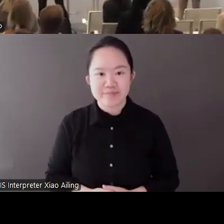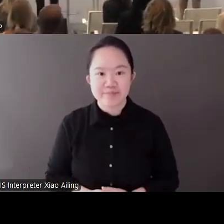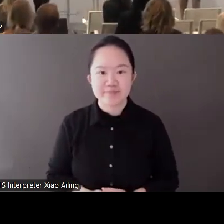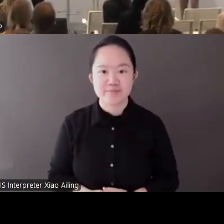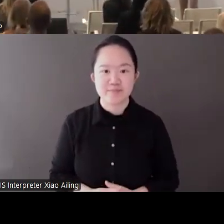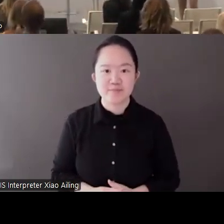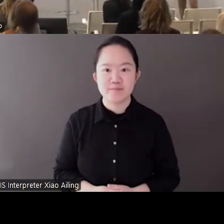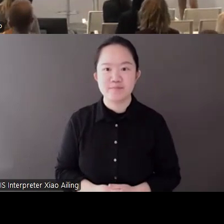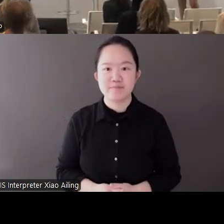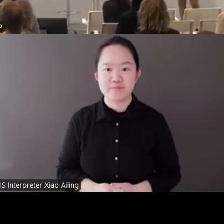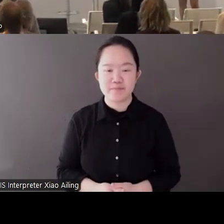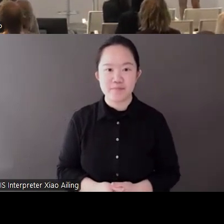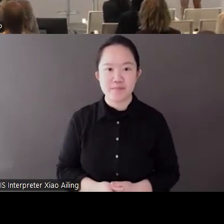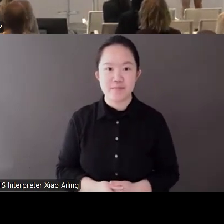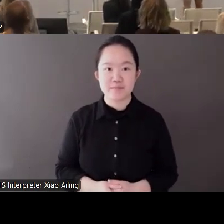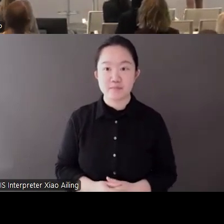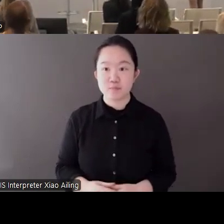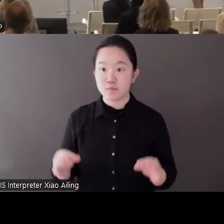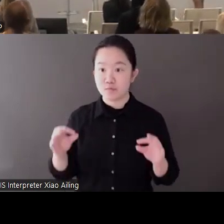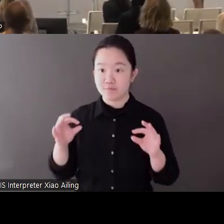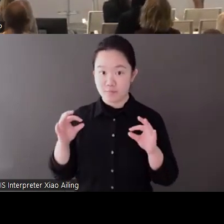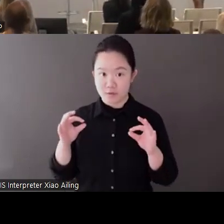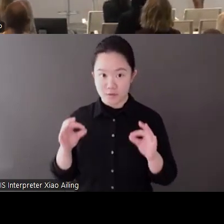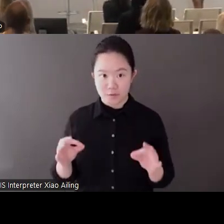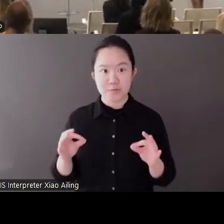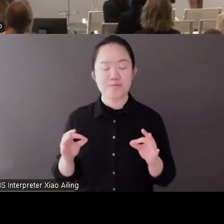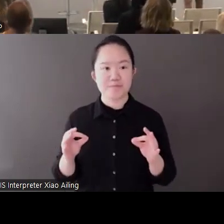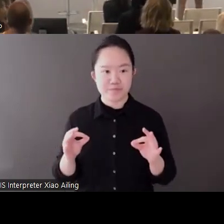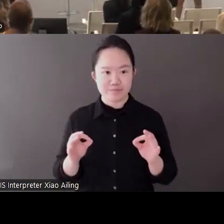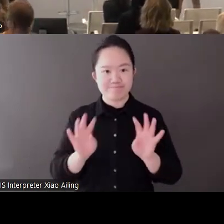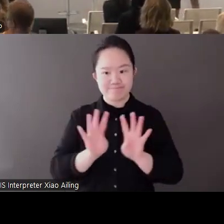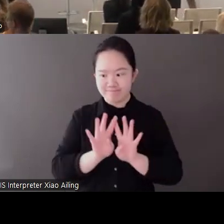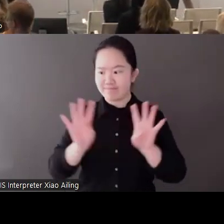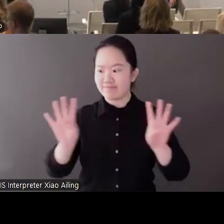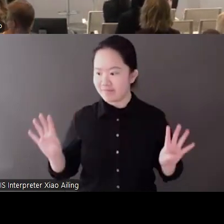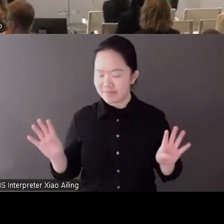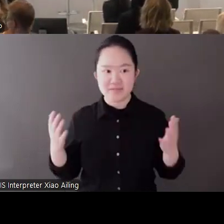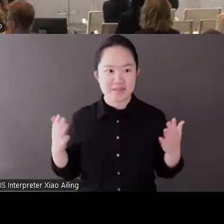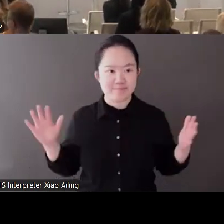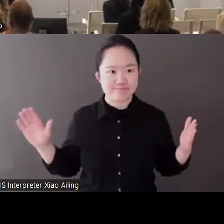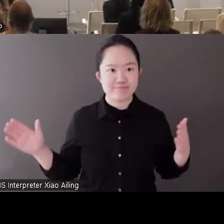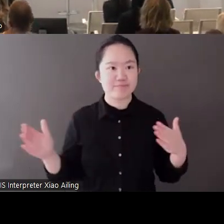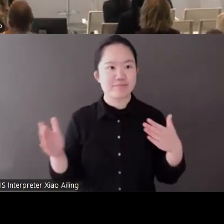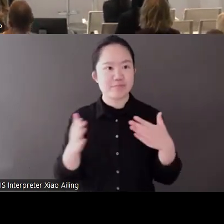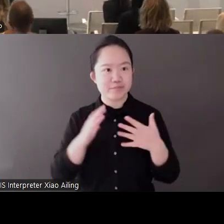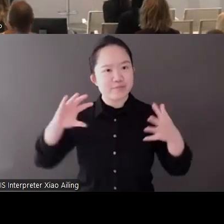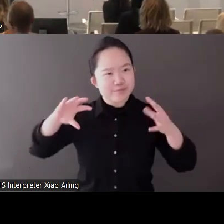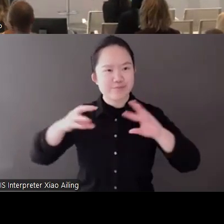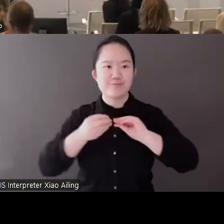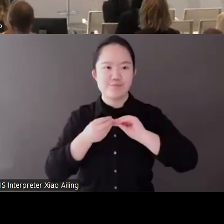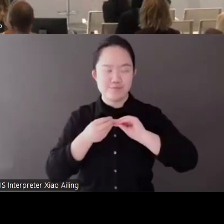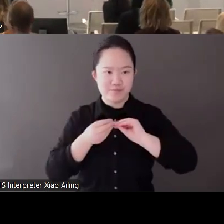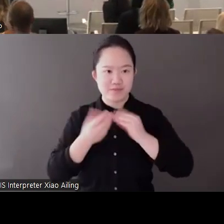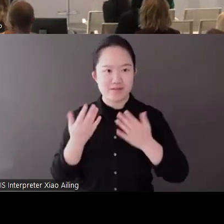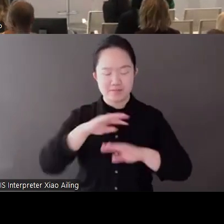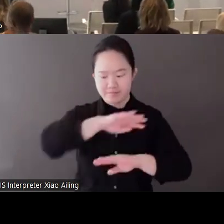So with that, we are wrapping up today's event. Thank you everyone for contributing with good questions and being